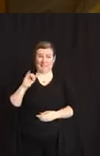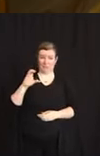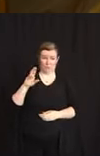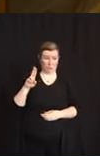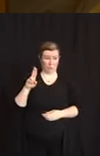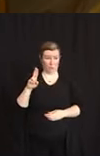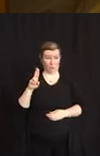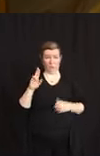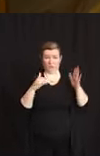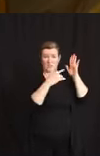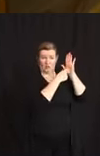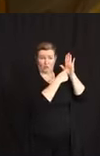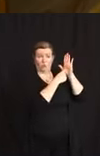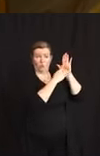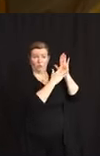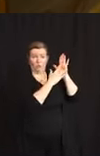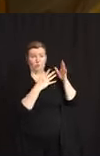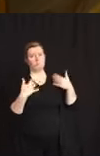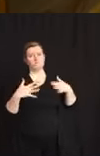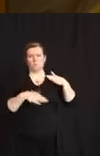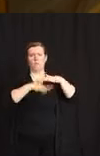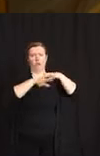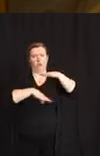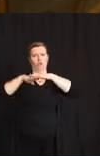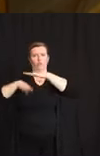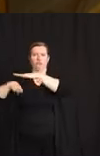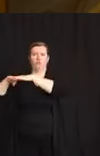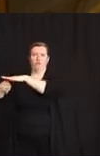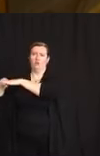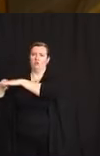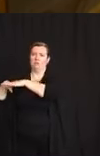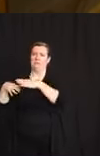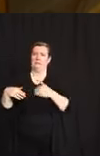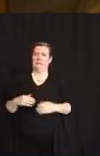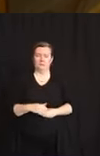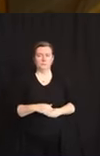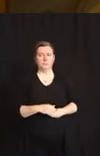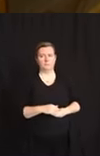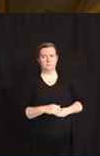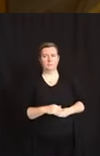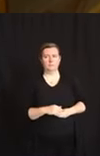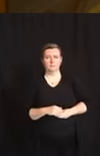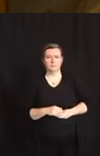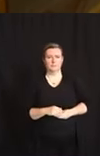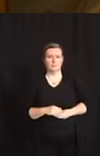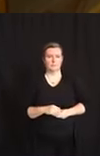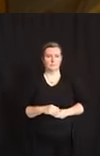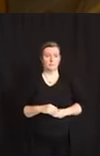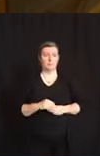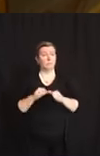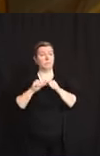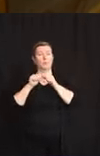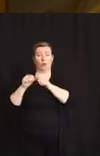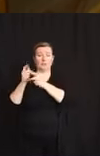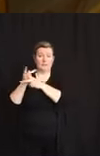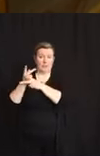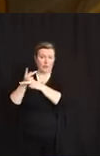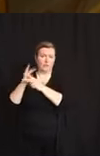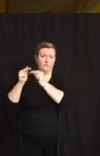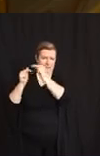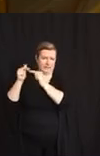There are 432 long-term care facilities in the state reporting COVID-19 cases. That's either long-term care